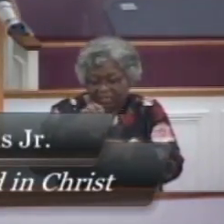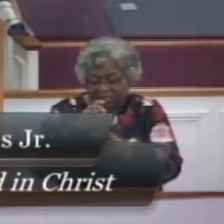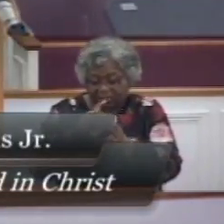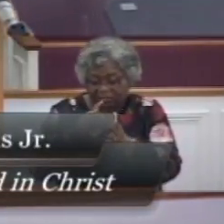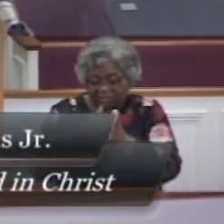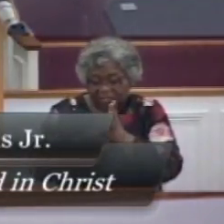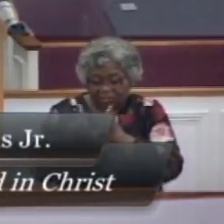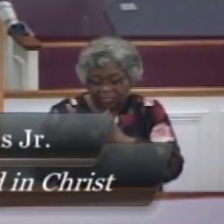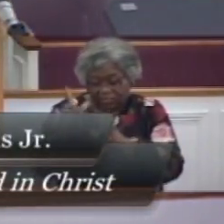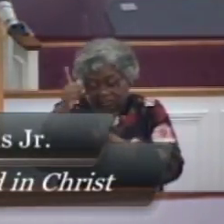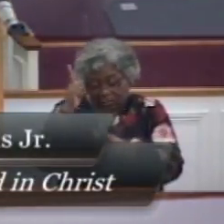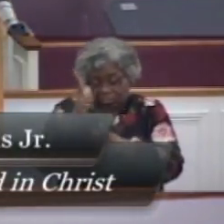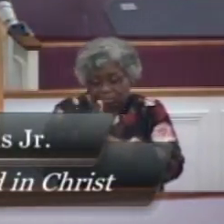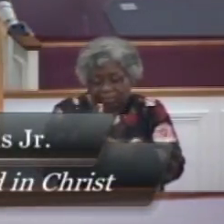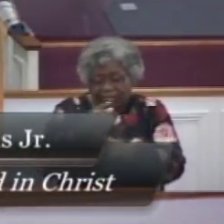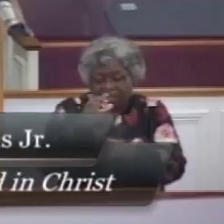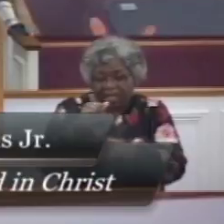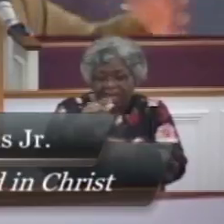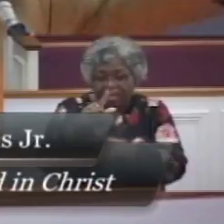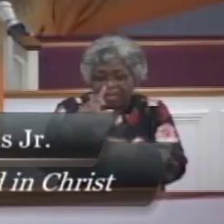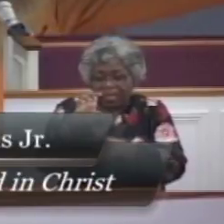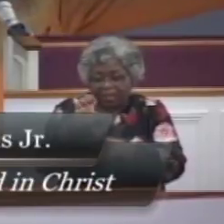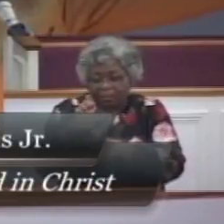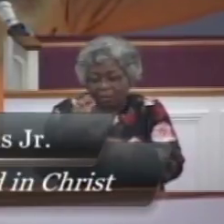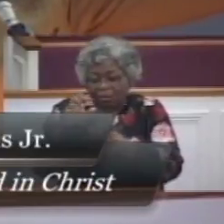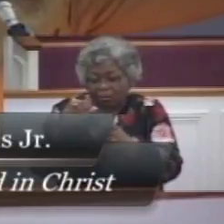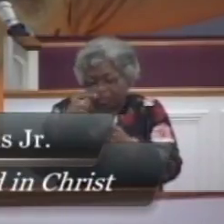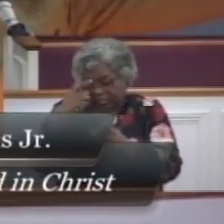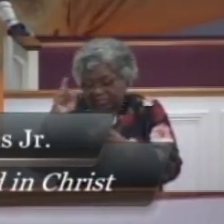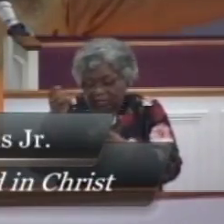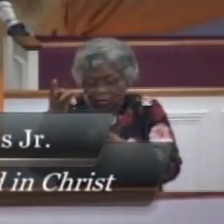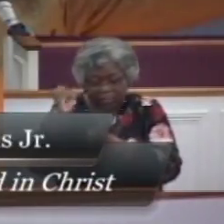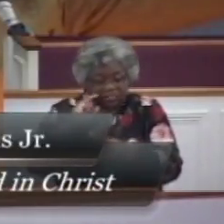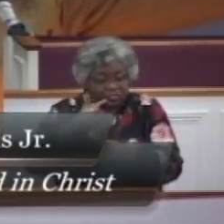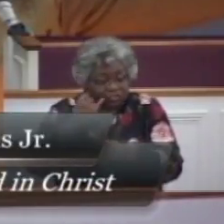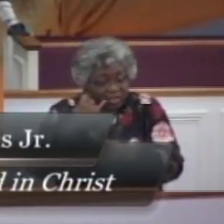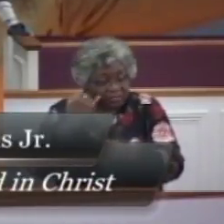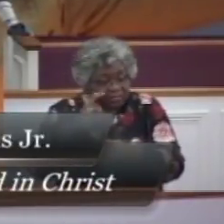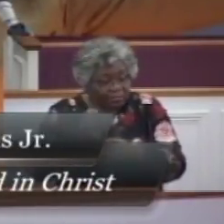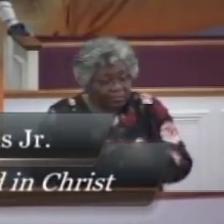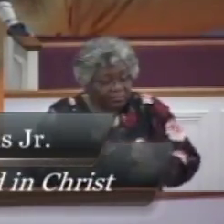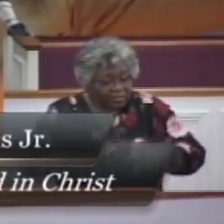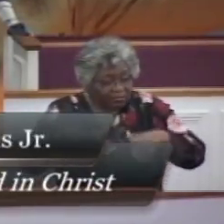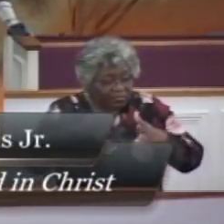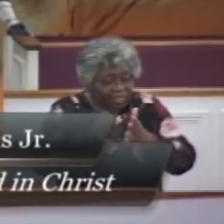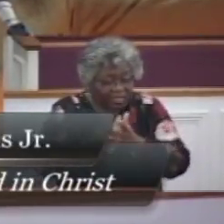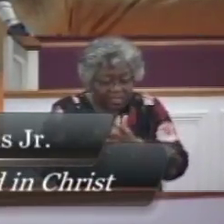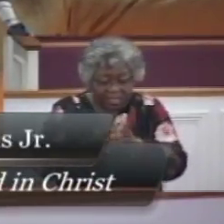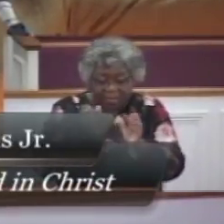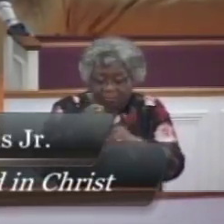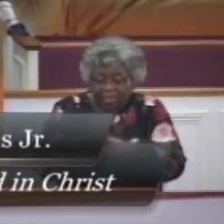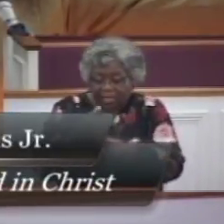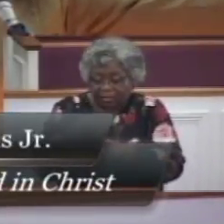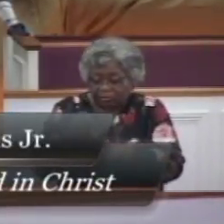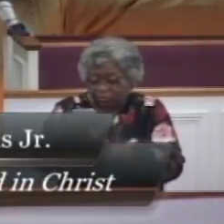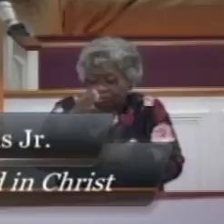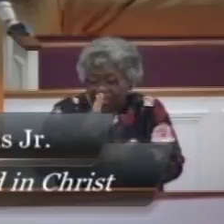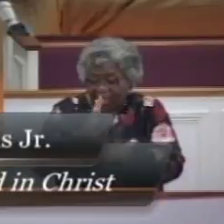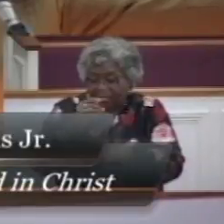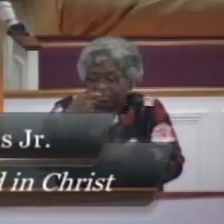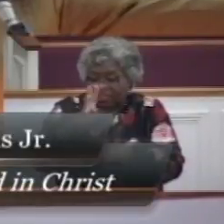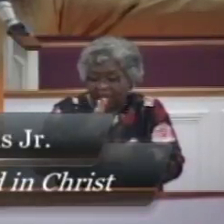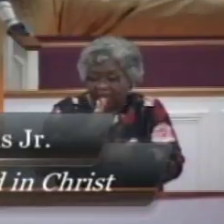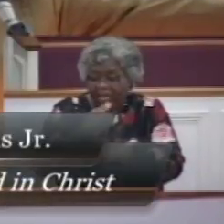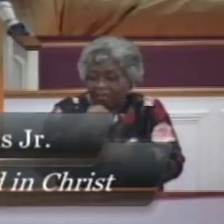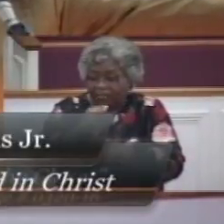jealous. He was jealous of the sacrifice that he had made to God, and that God